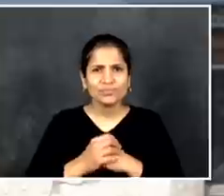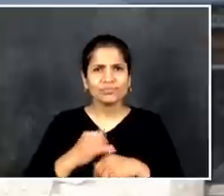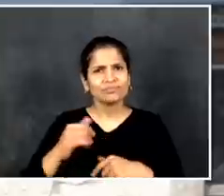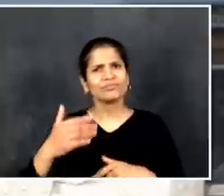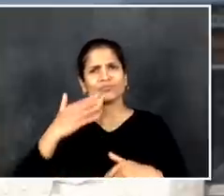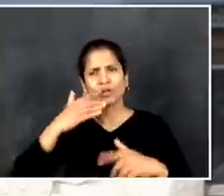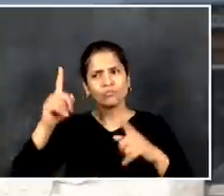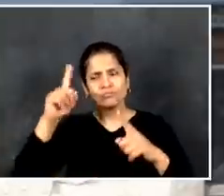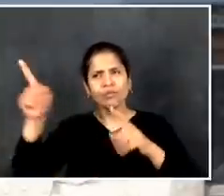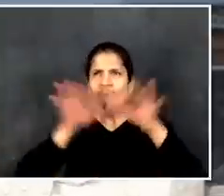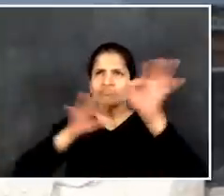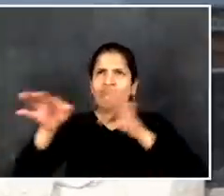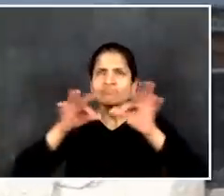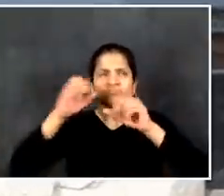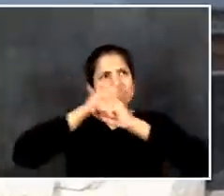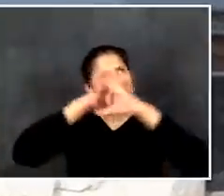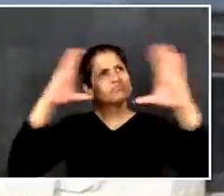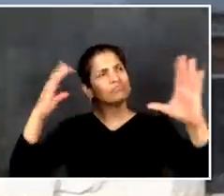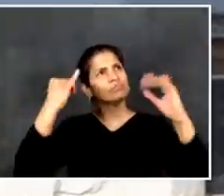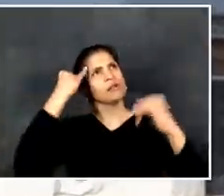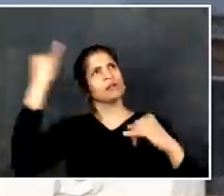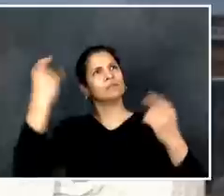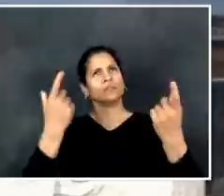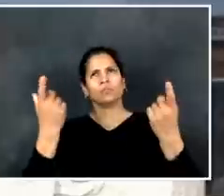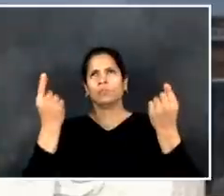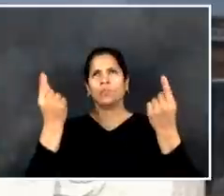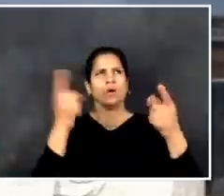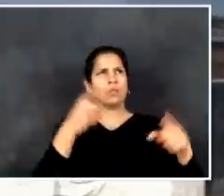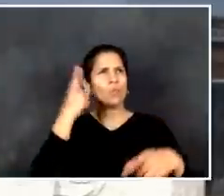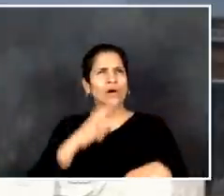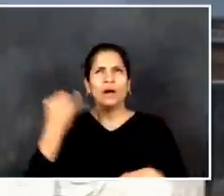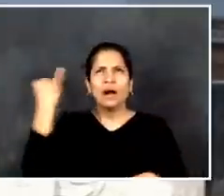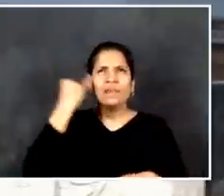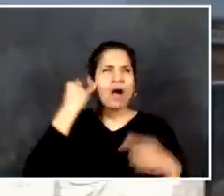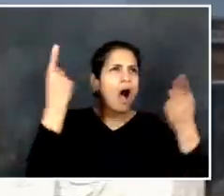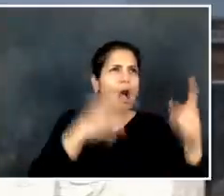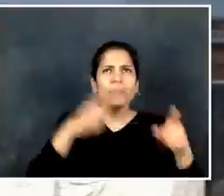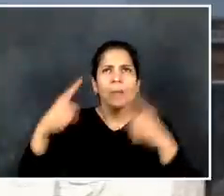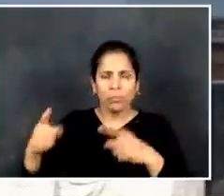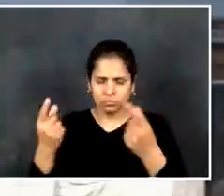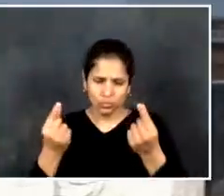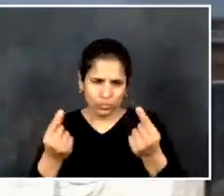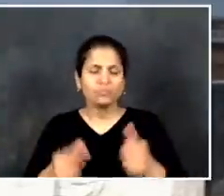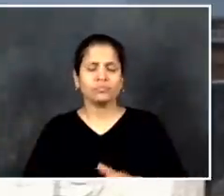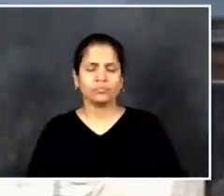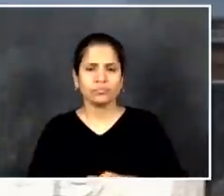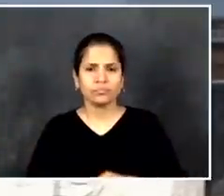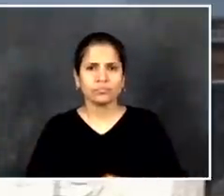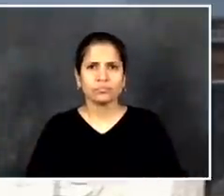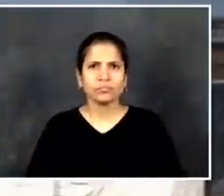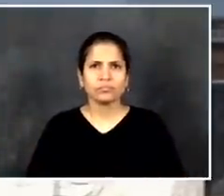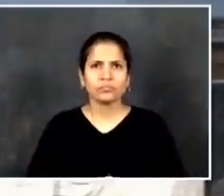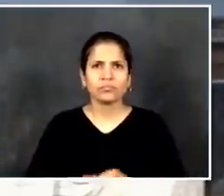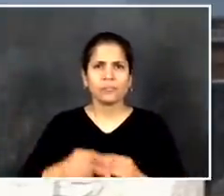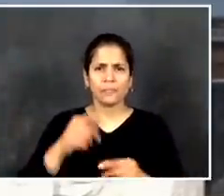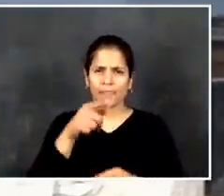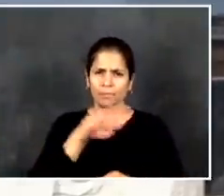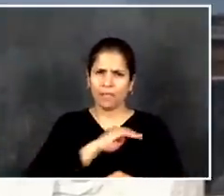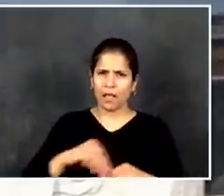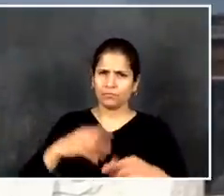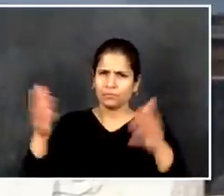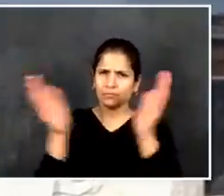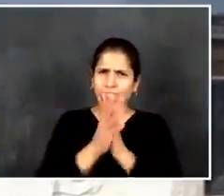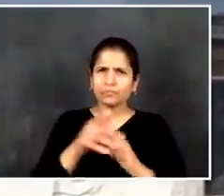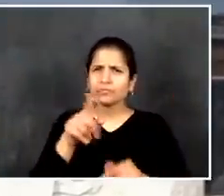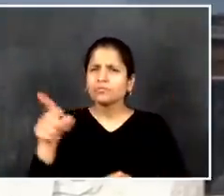powerfully. I think to the question of having some kind of monitors in hospital, I think what I'd say right now is we better make sure, and this is something we will